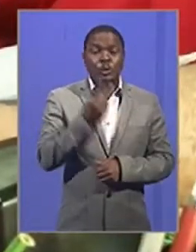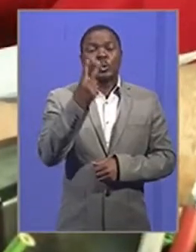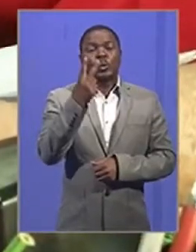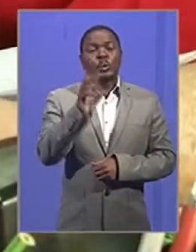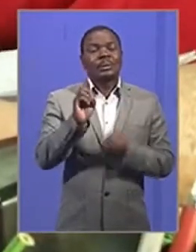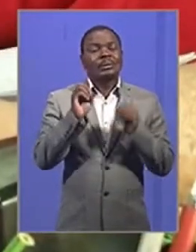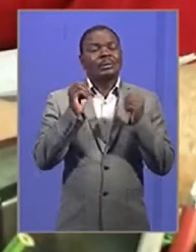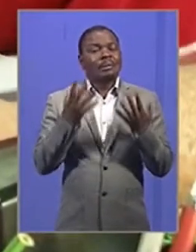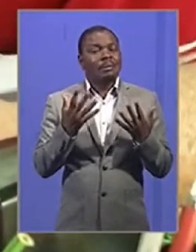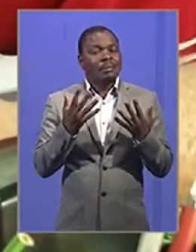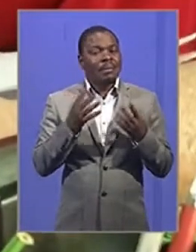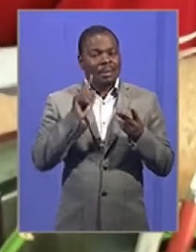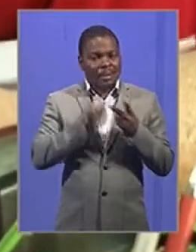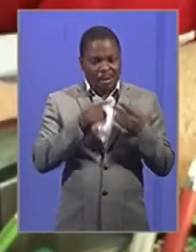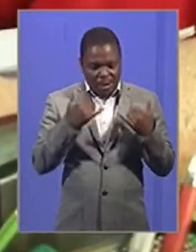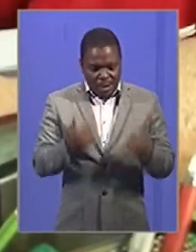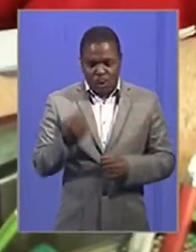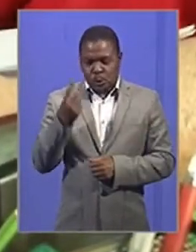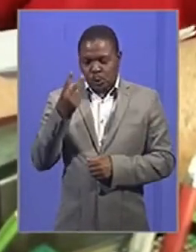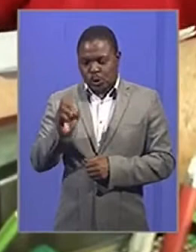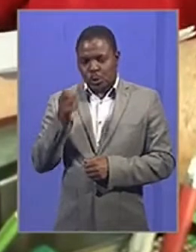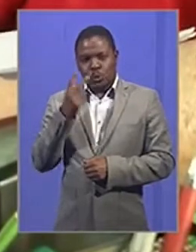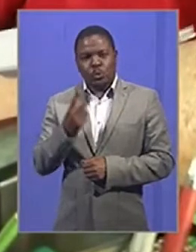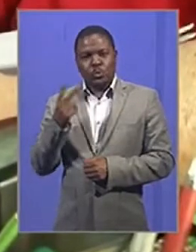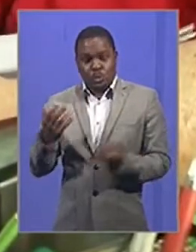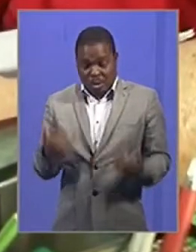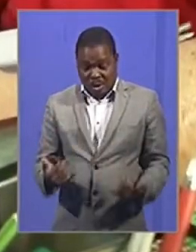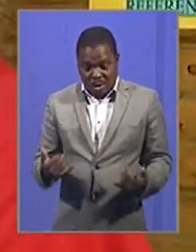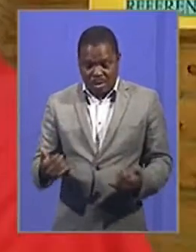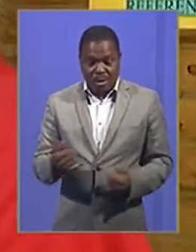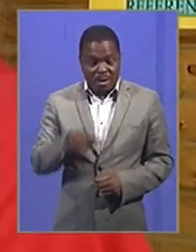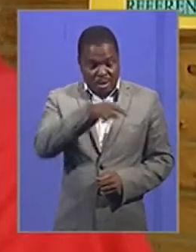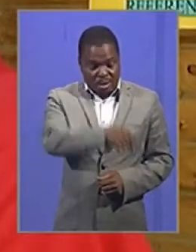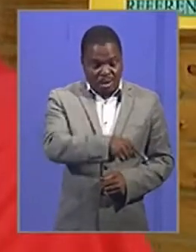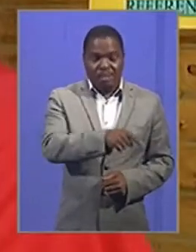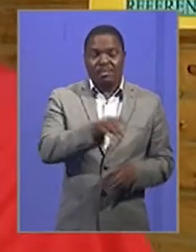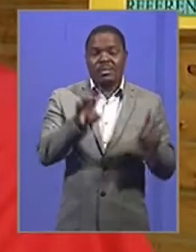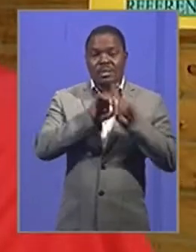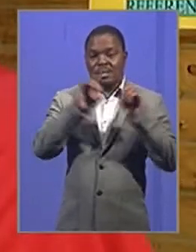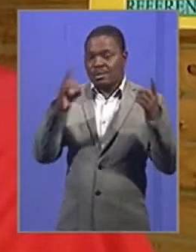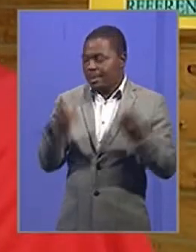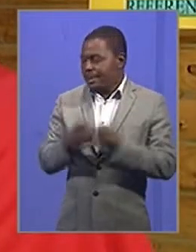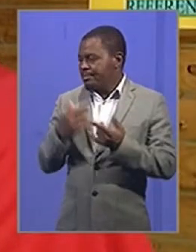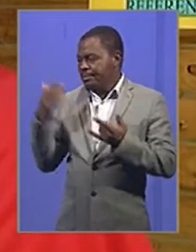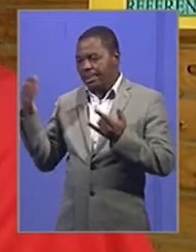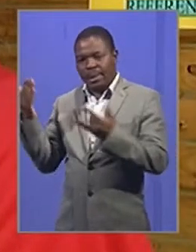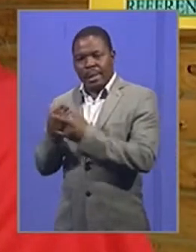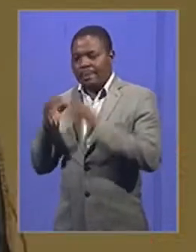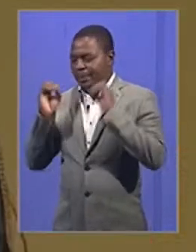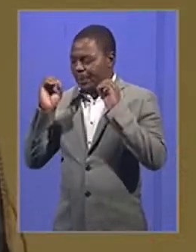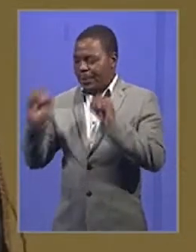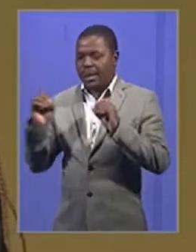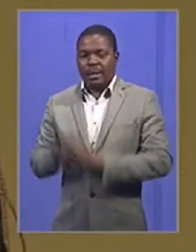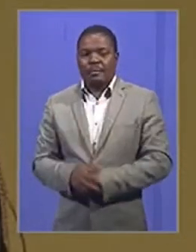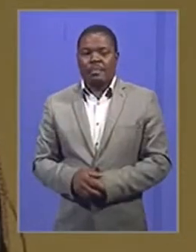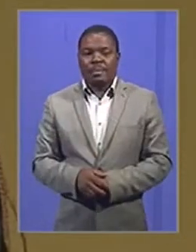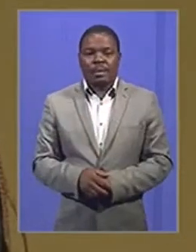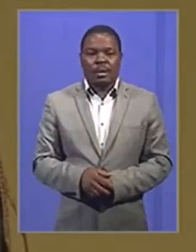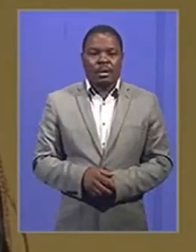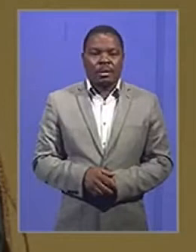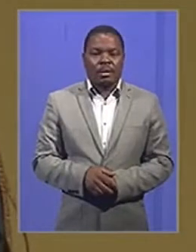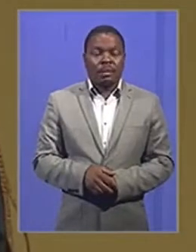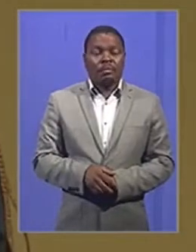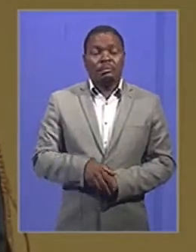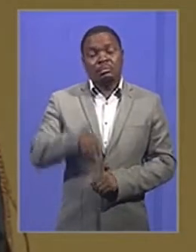It's now 2022. We still have nothing back from your department. We still nothing back